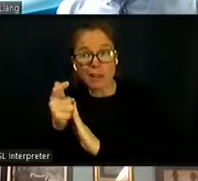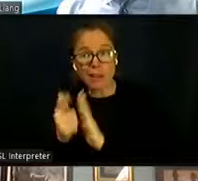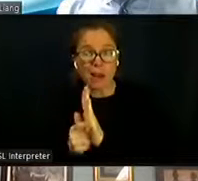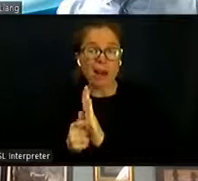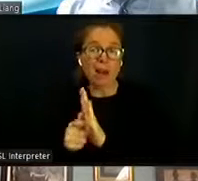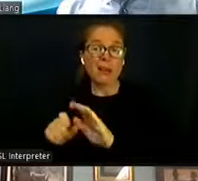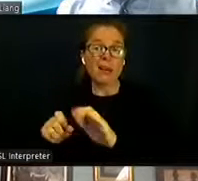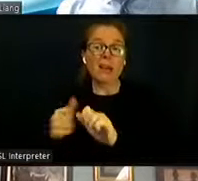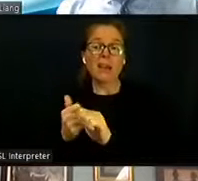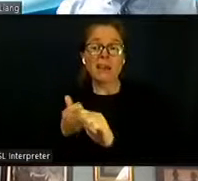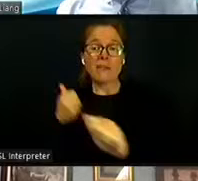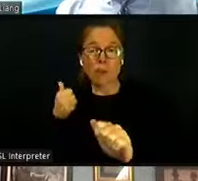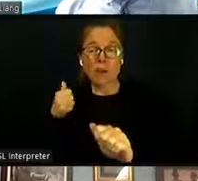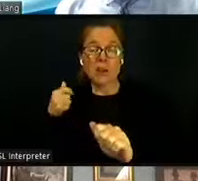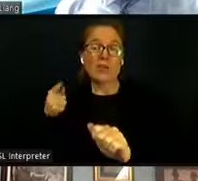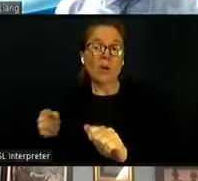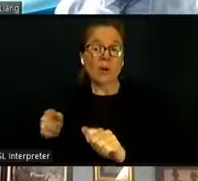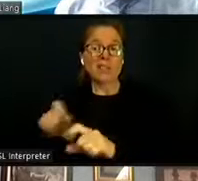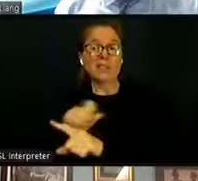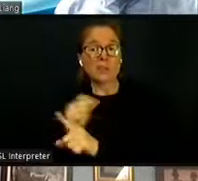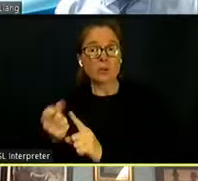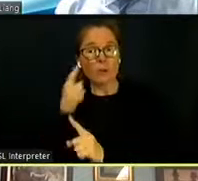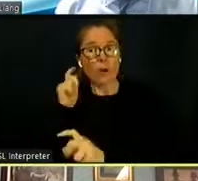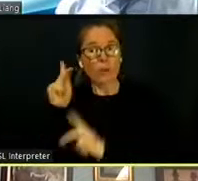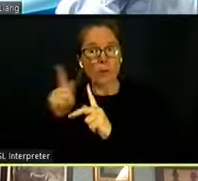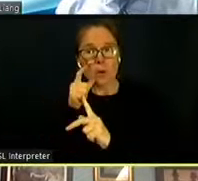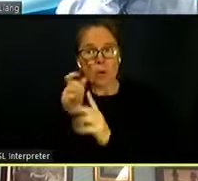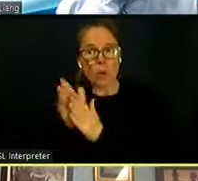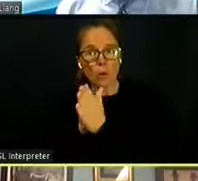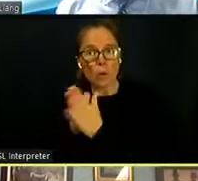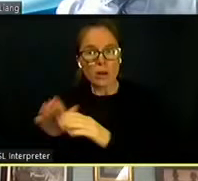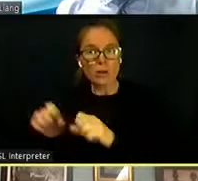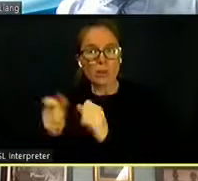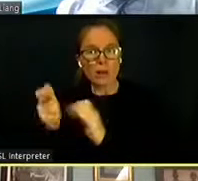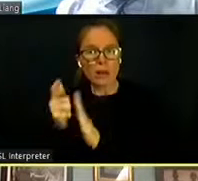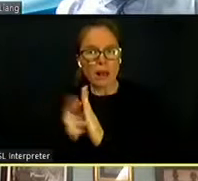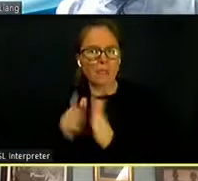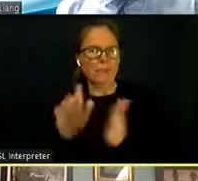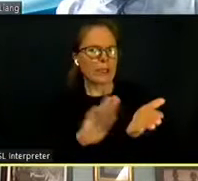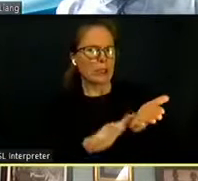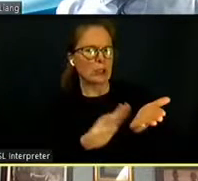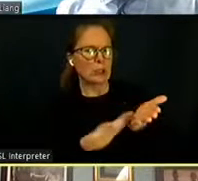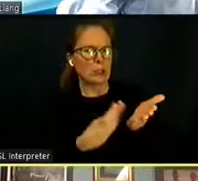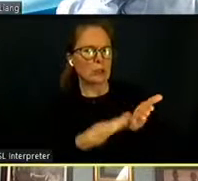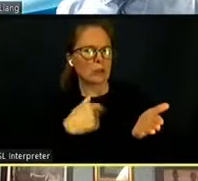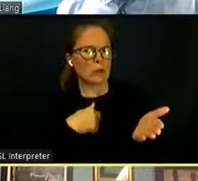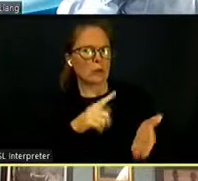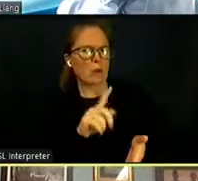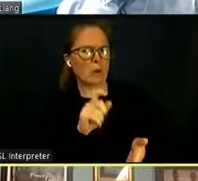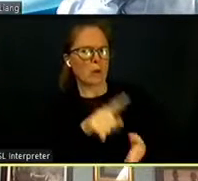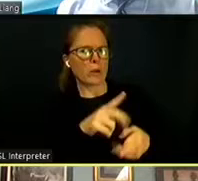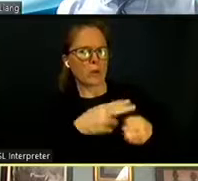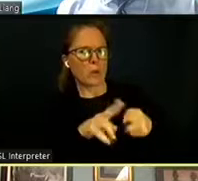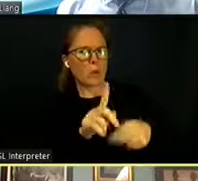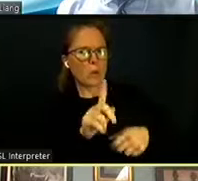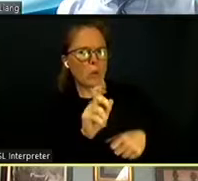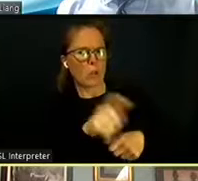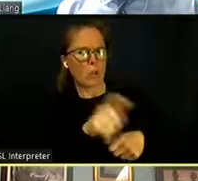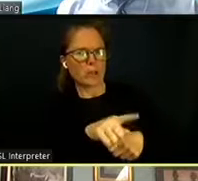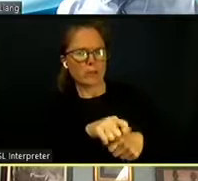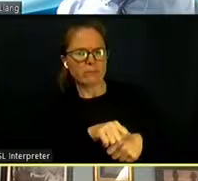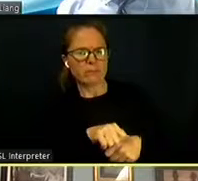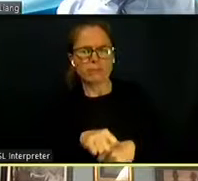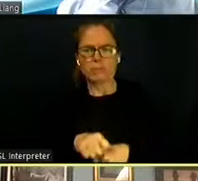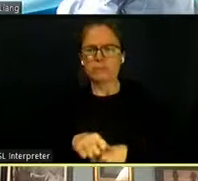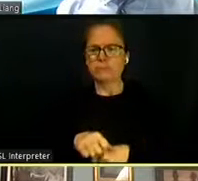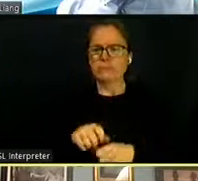that people to commit crimes. Excuse me. Then, Rena, one quick interjection,